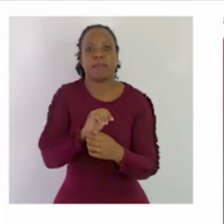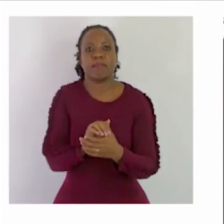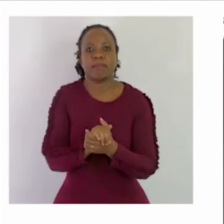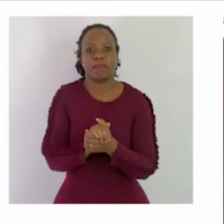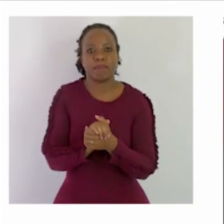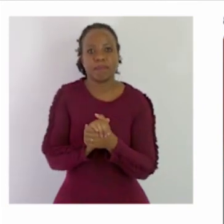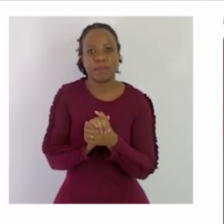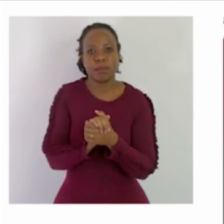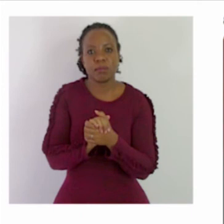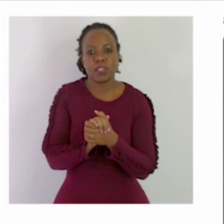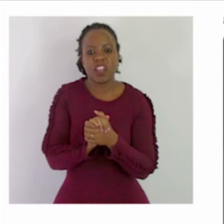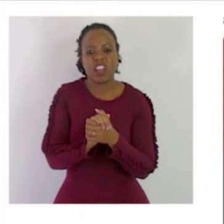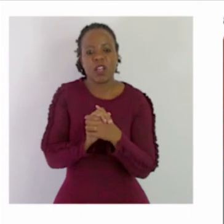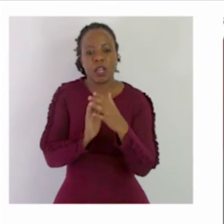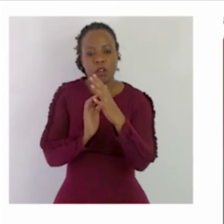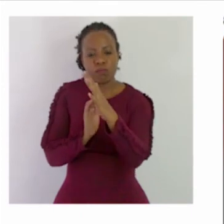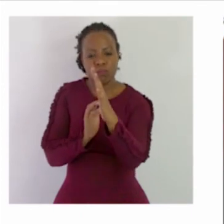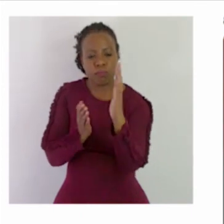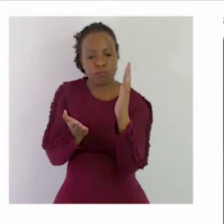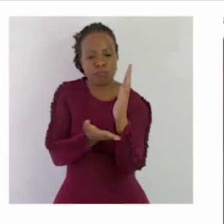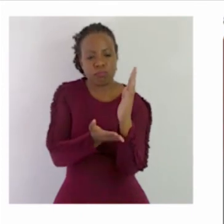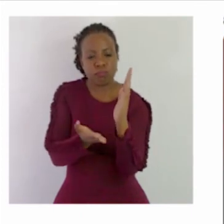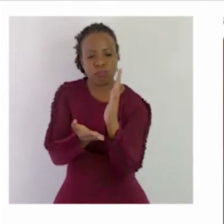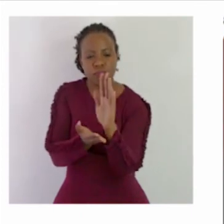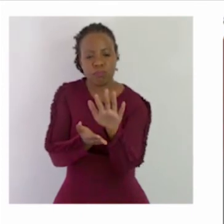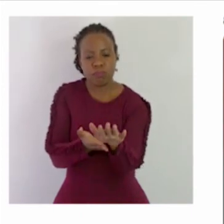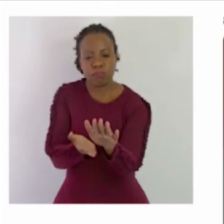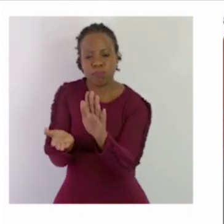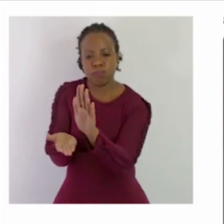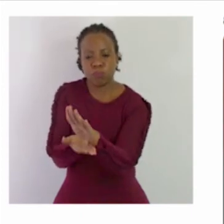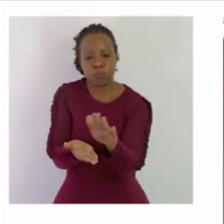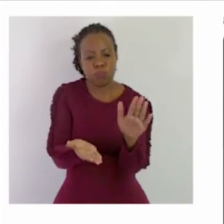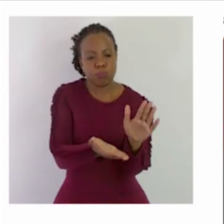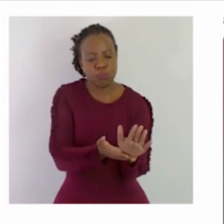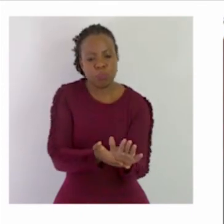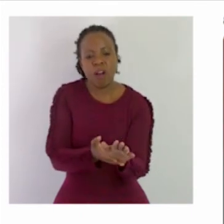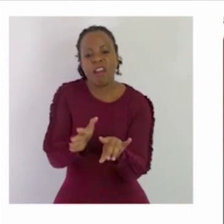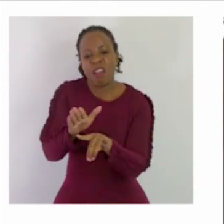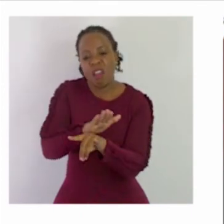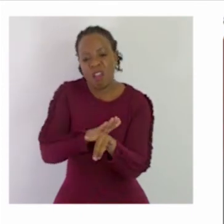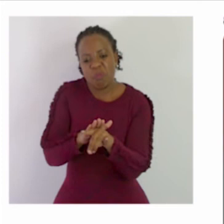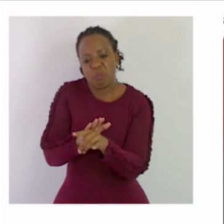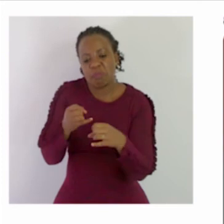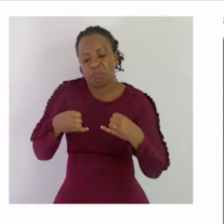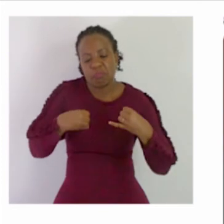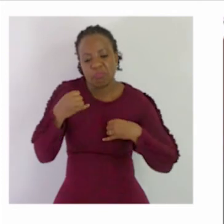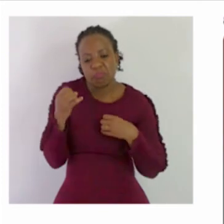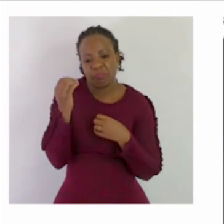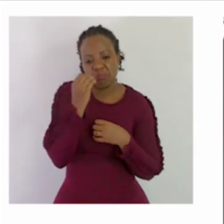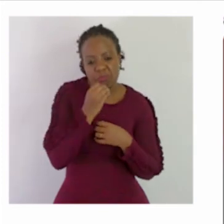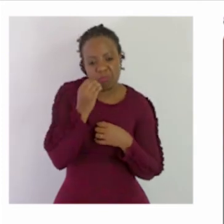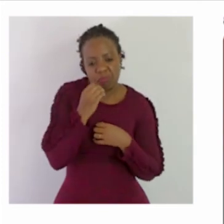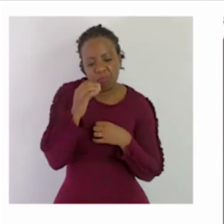The clumps of trees that remained were just what they enjoyed eating from and sleeping